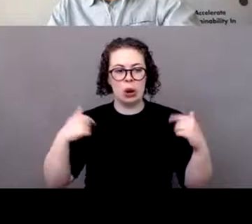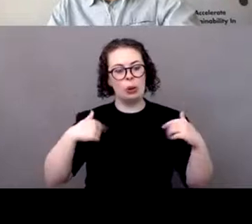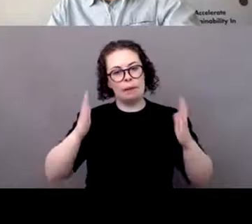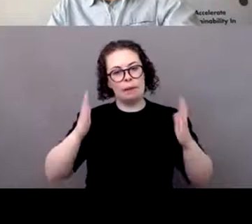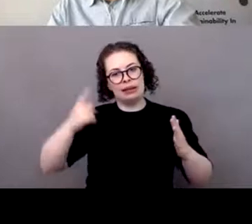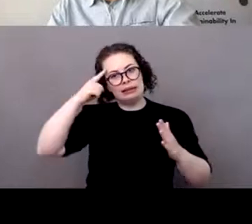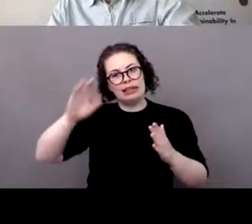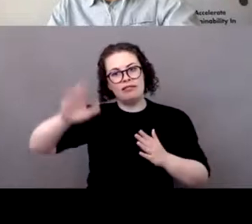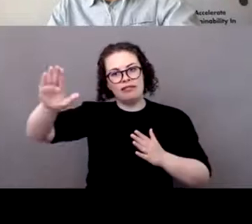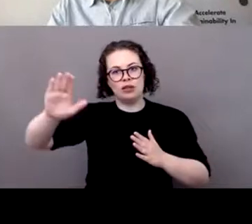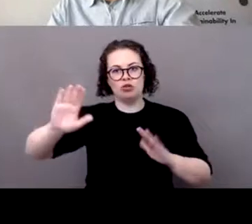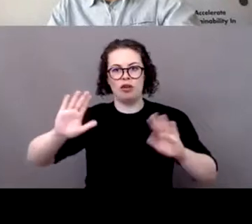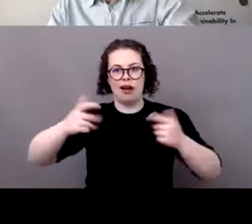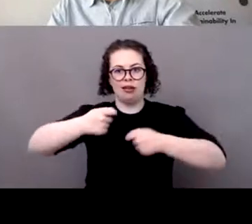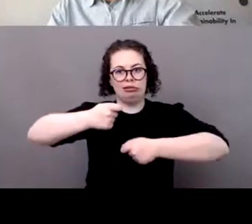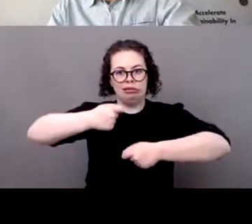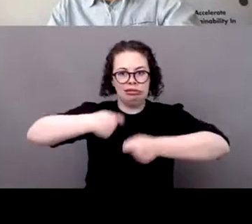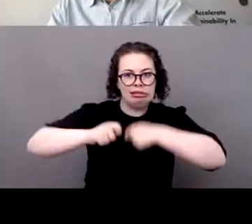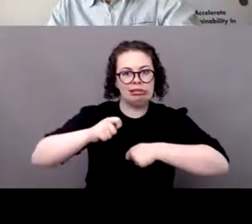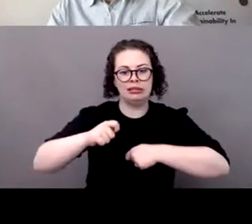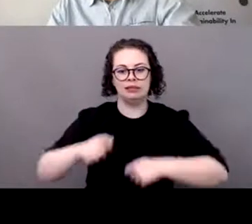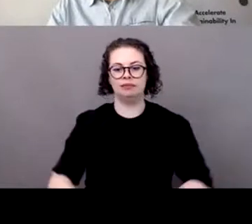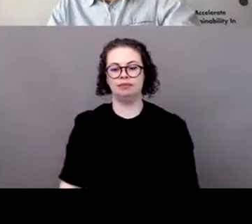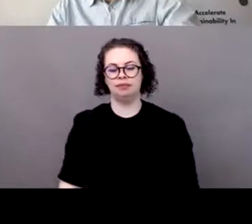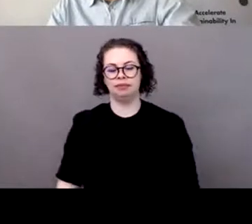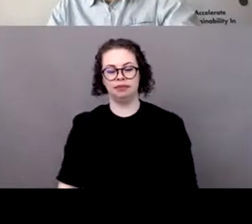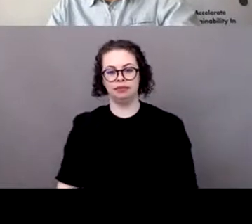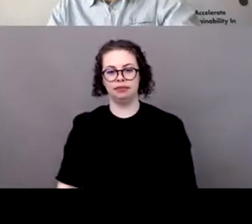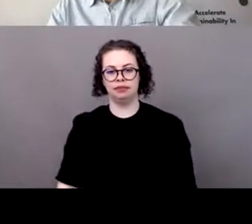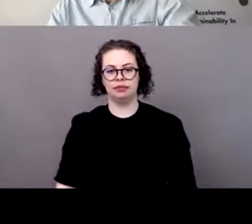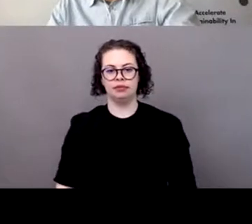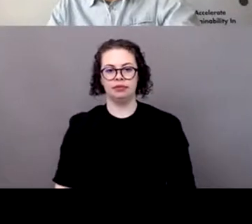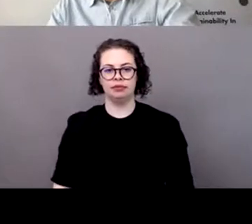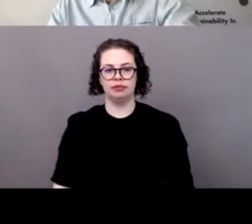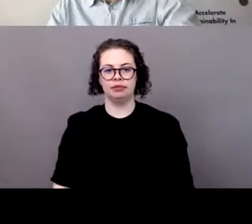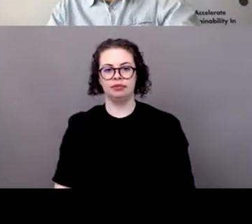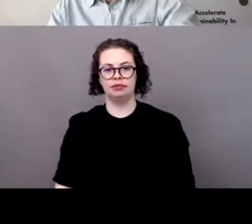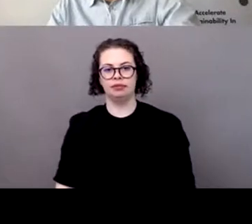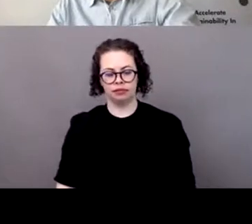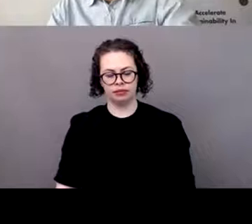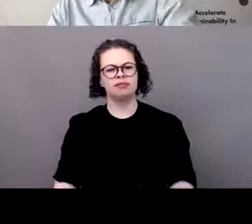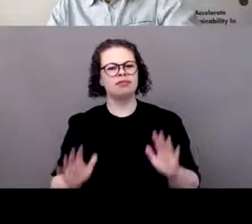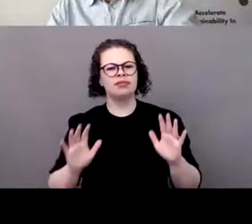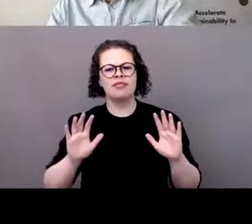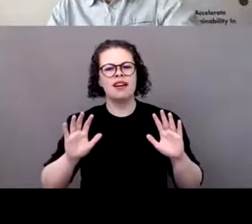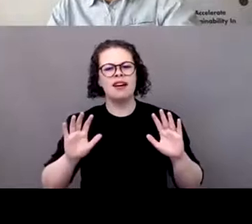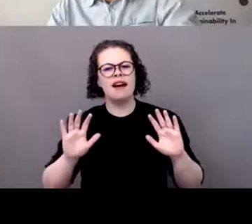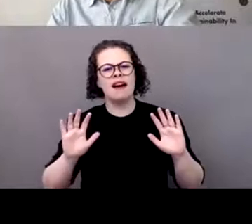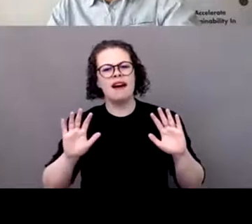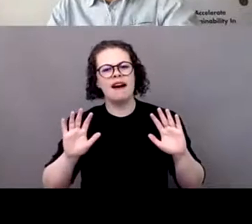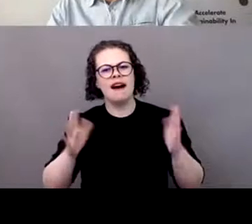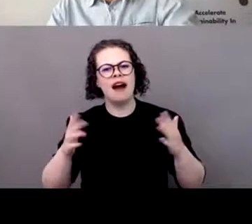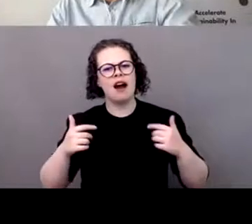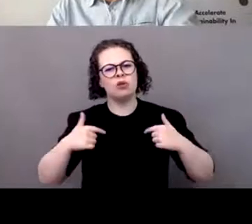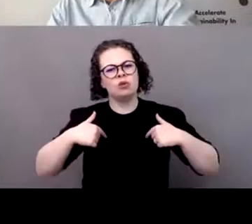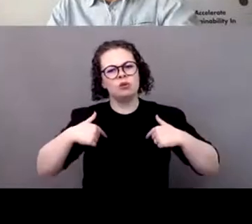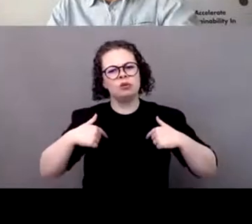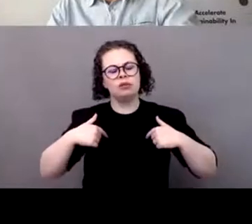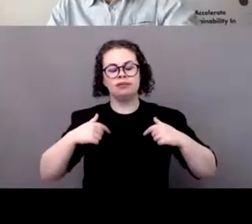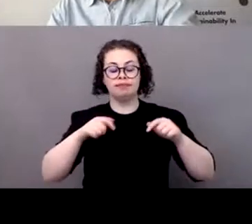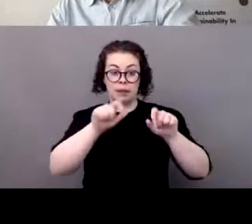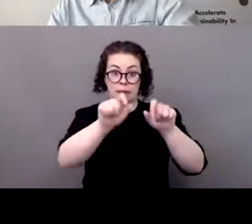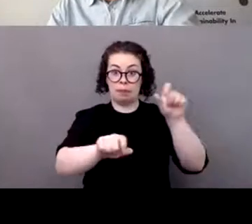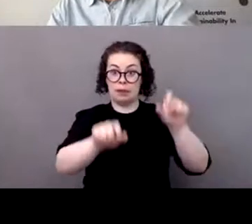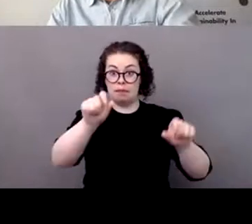How can we promote this environmental awareness among the public, the